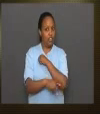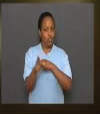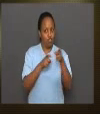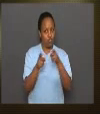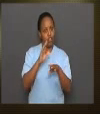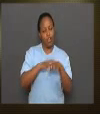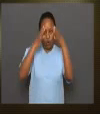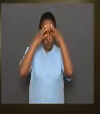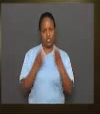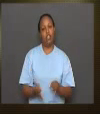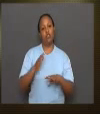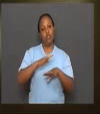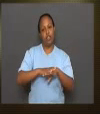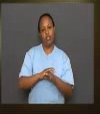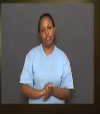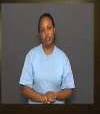and decisions.